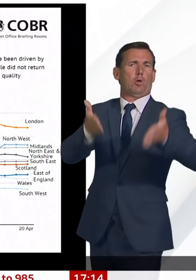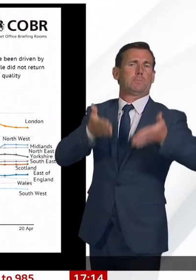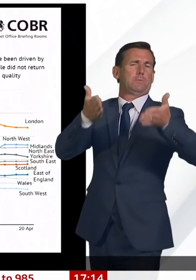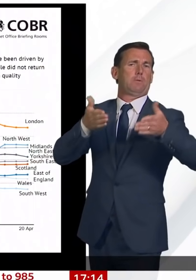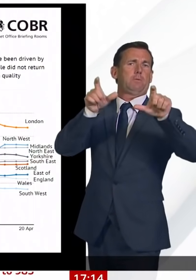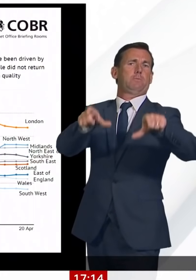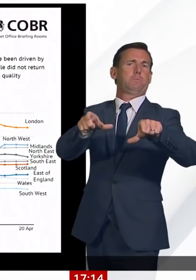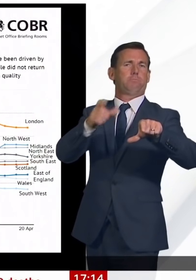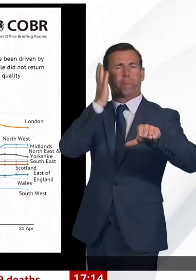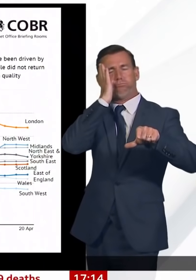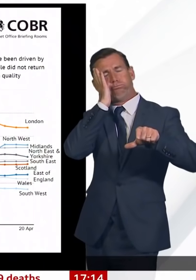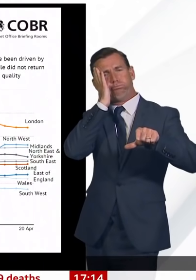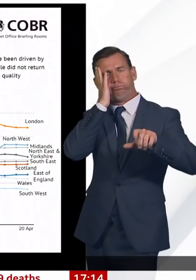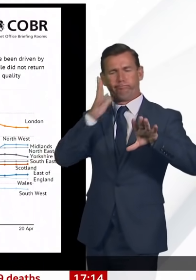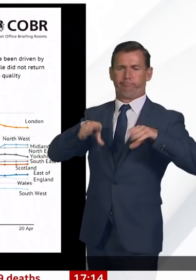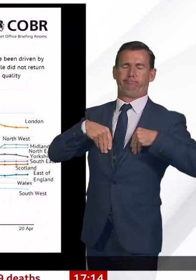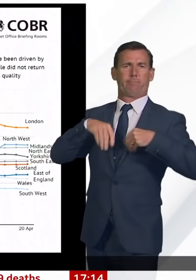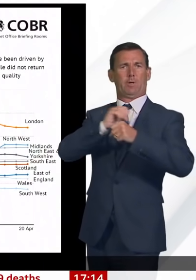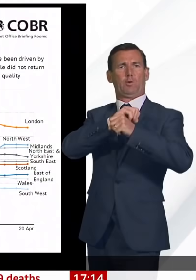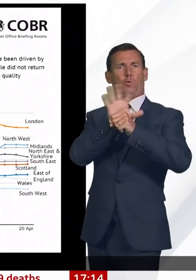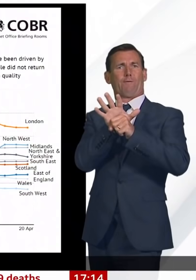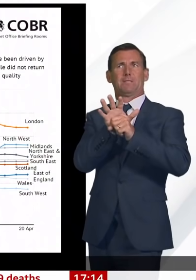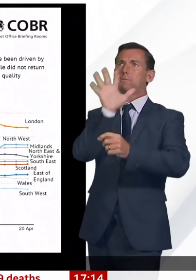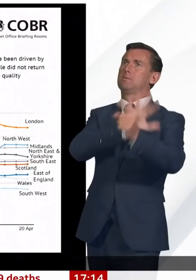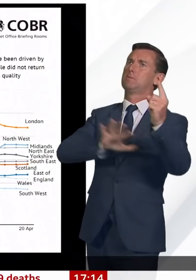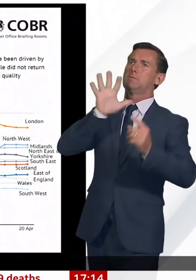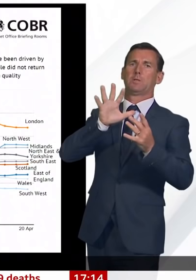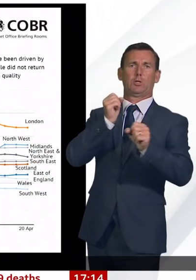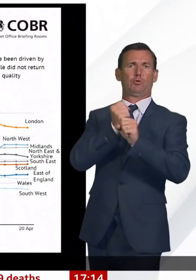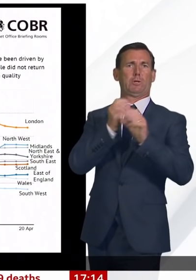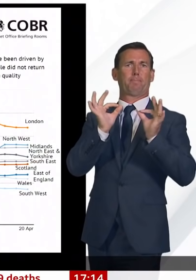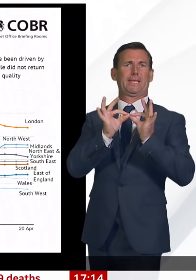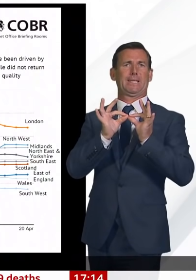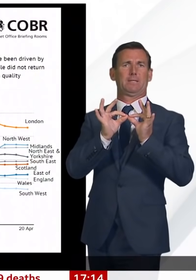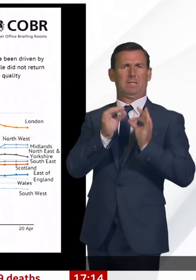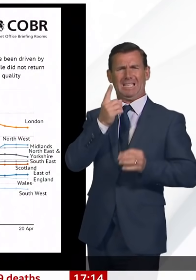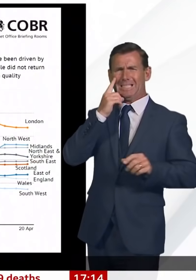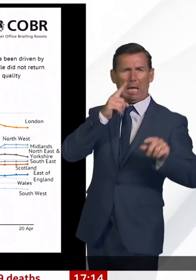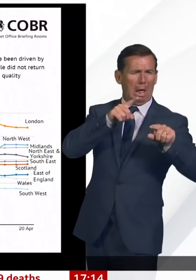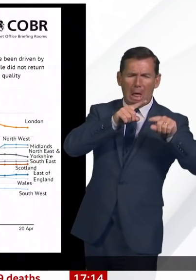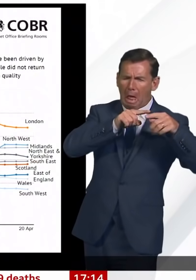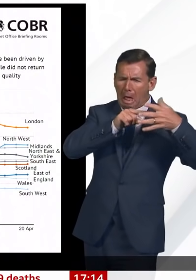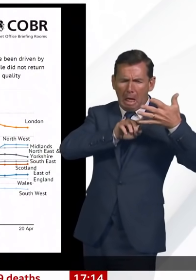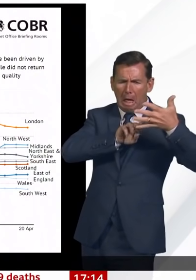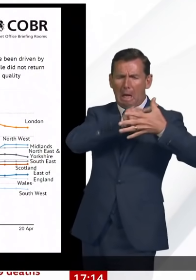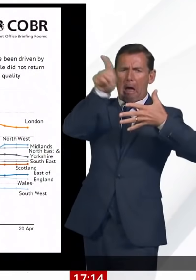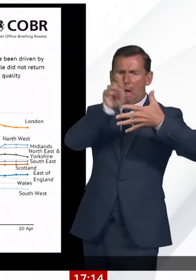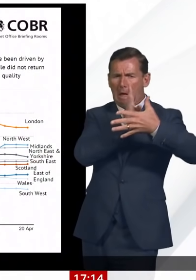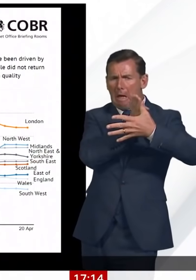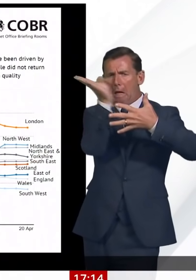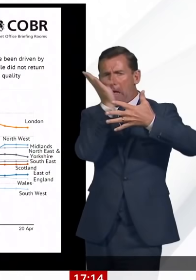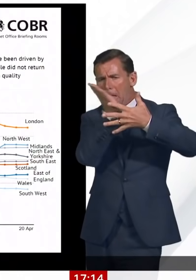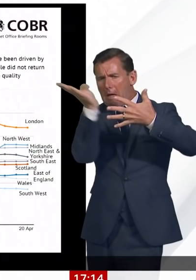in Great Britain with COVID-19. And you can see a variety of curves here, from the top one referring